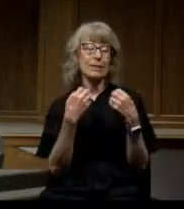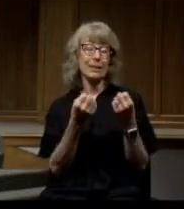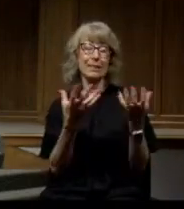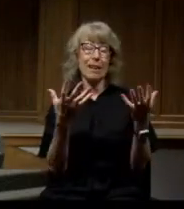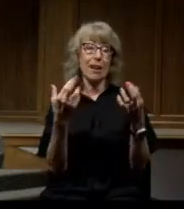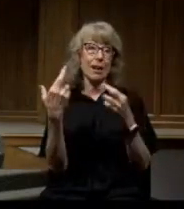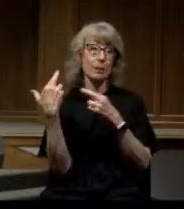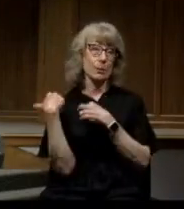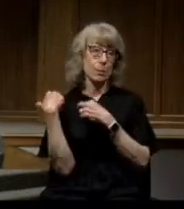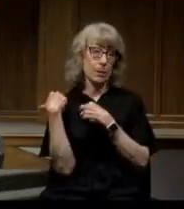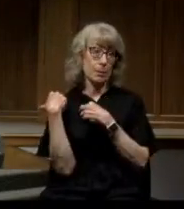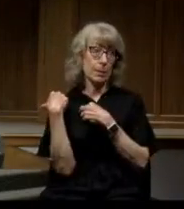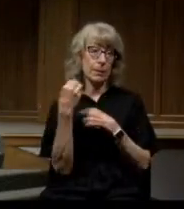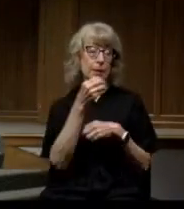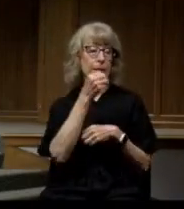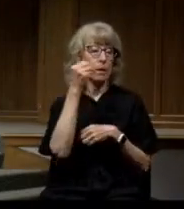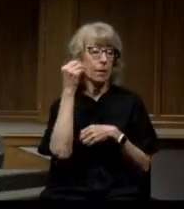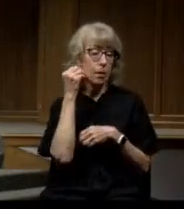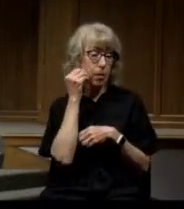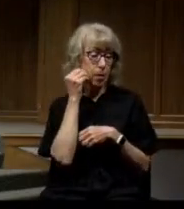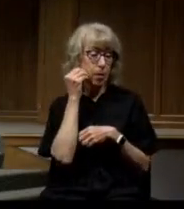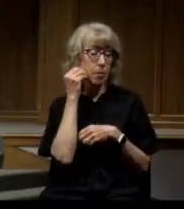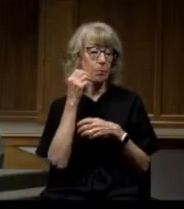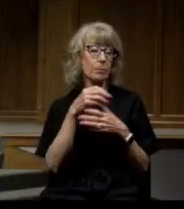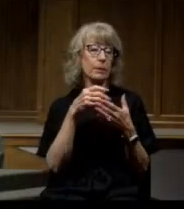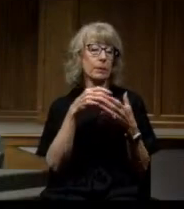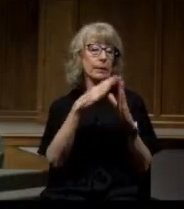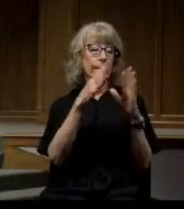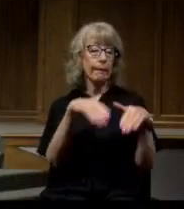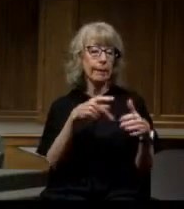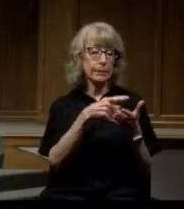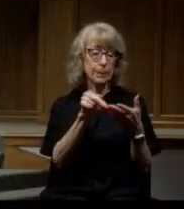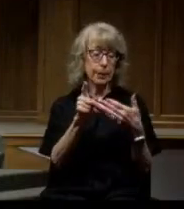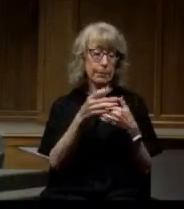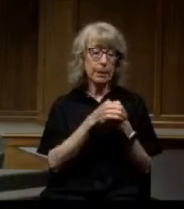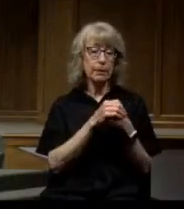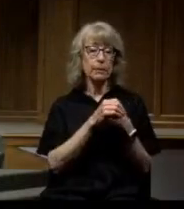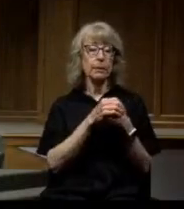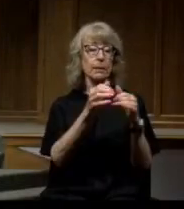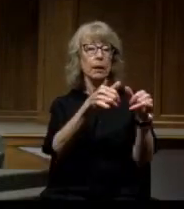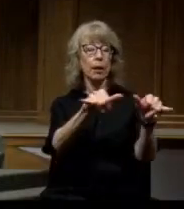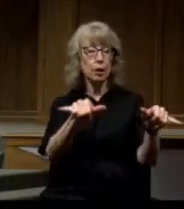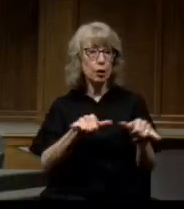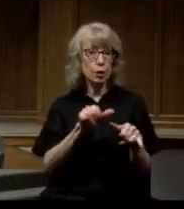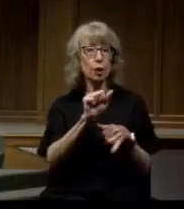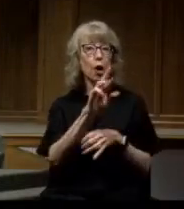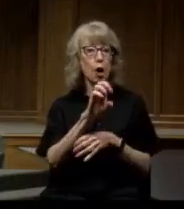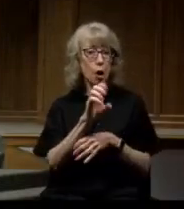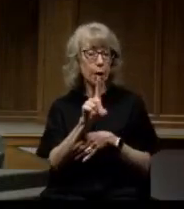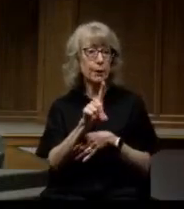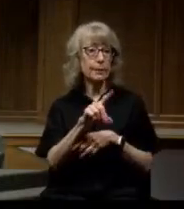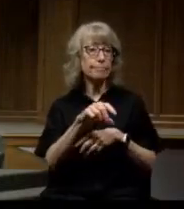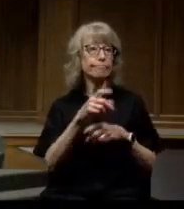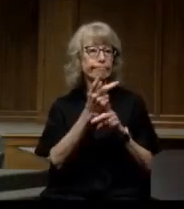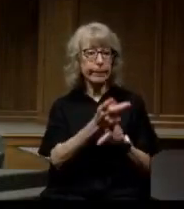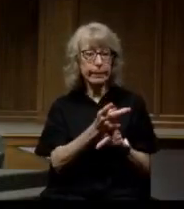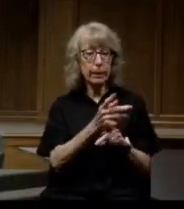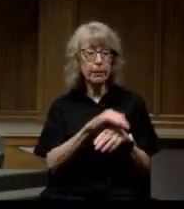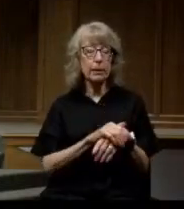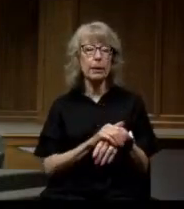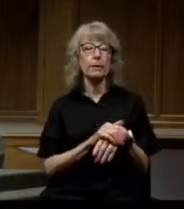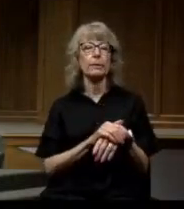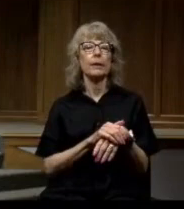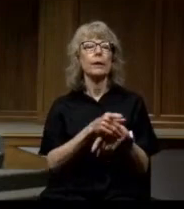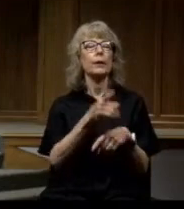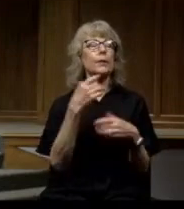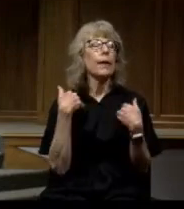a home, a yard, a mortgage, a car, an air conditioner that's about to go out. You have a spouse that needs your attention. You have kids